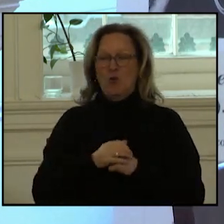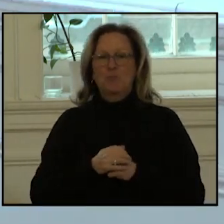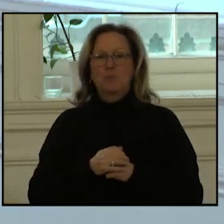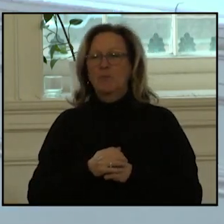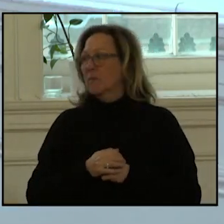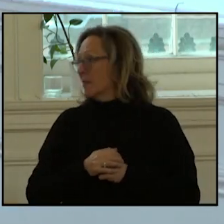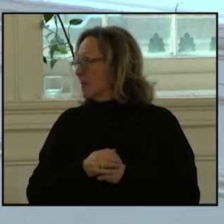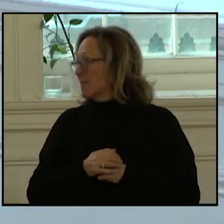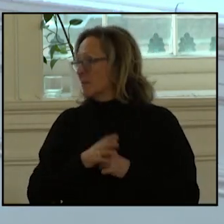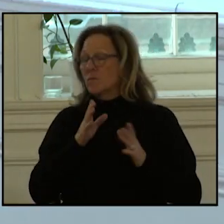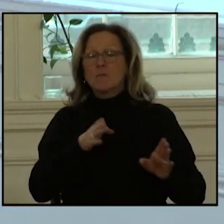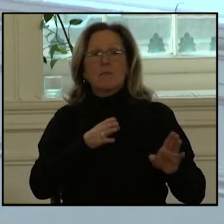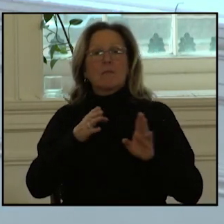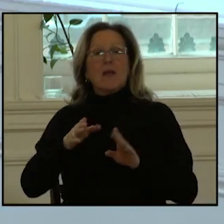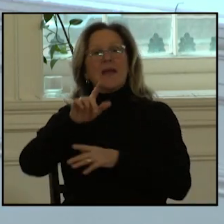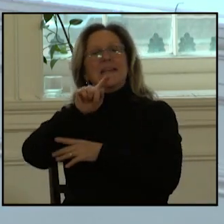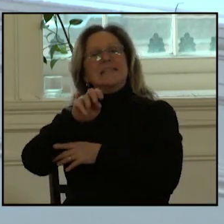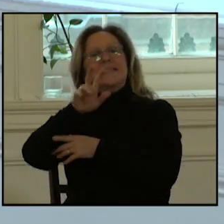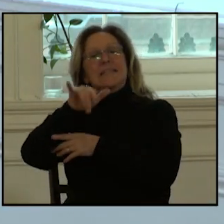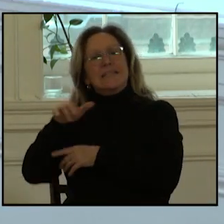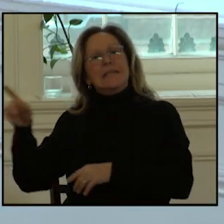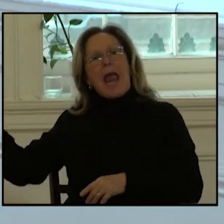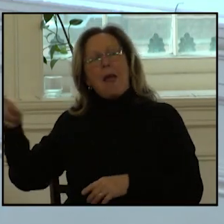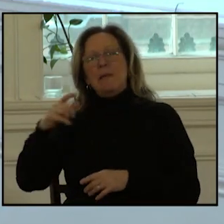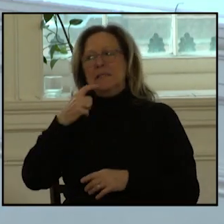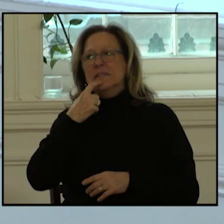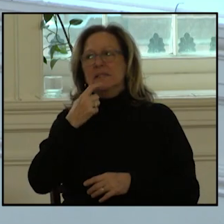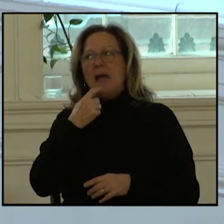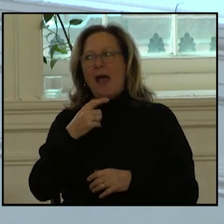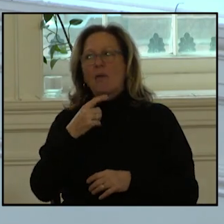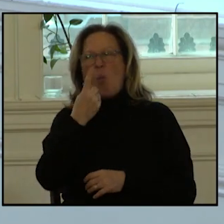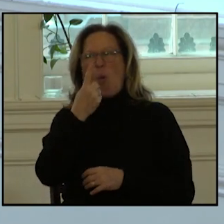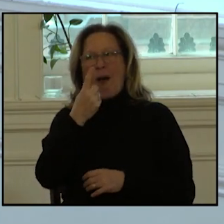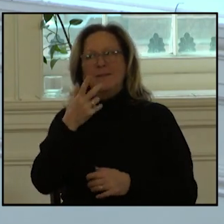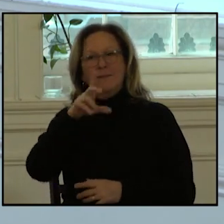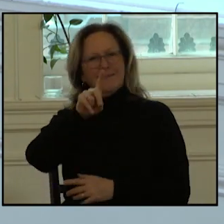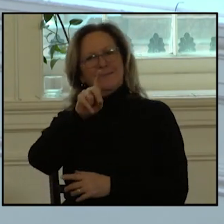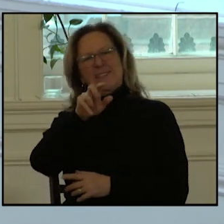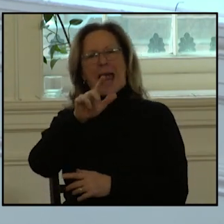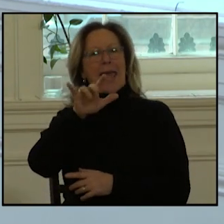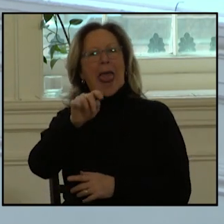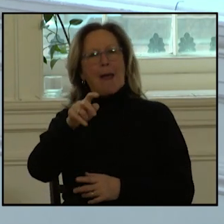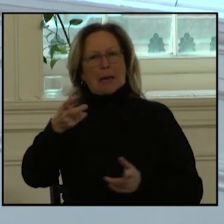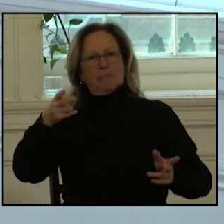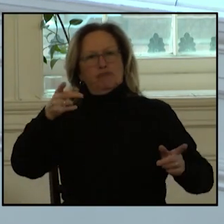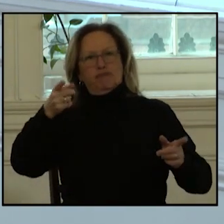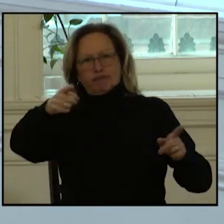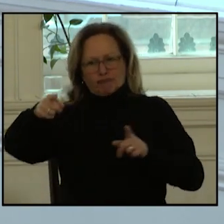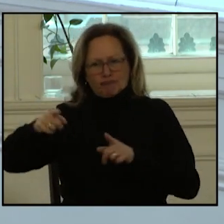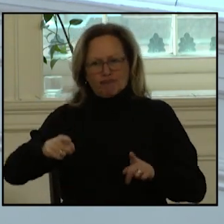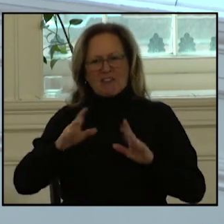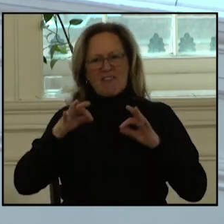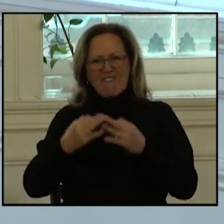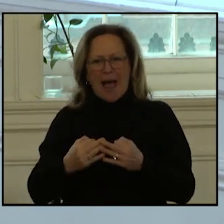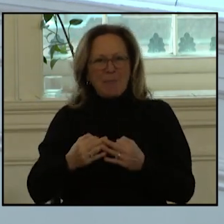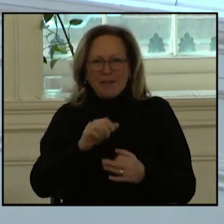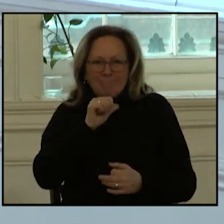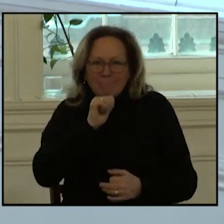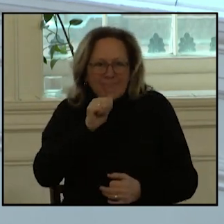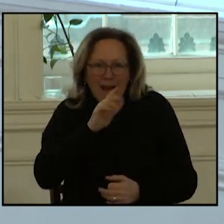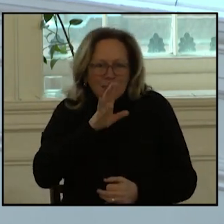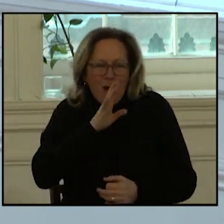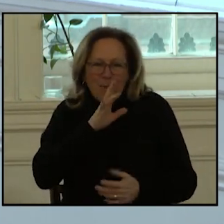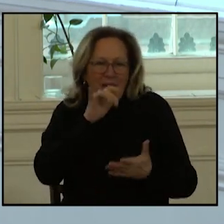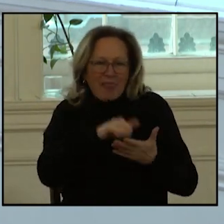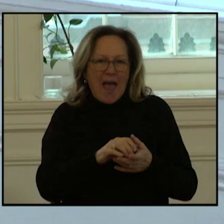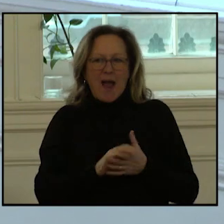dynamics, John, is like you said, it wasn't talked about in the family. And that's because our ancestors didn't have the skills. It's like today when someone